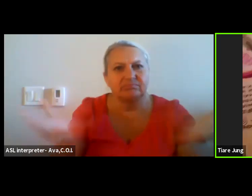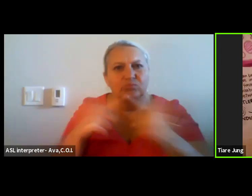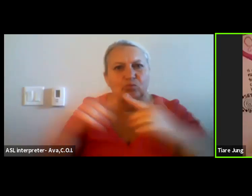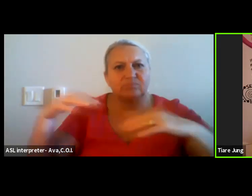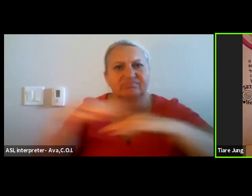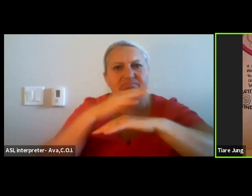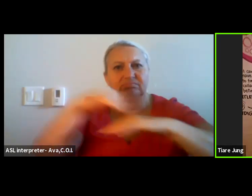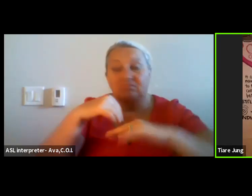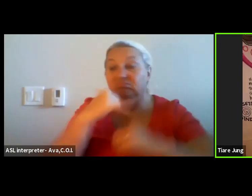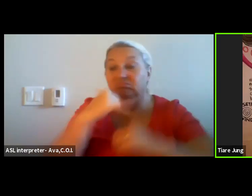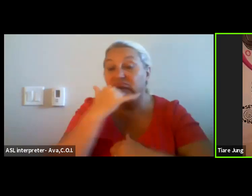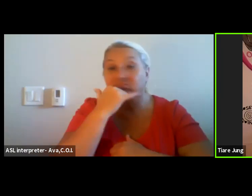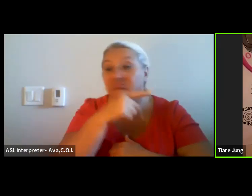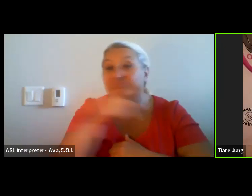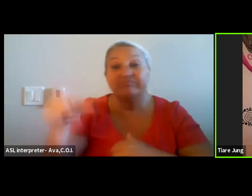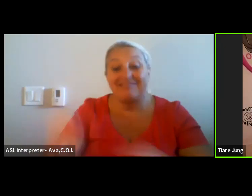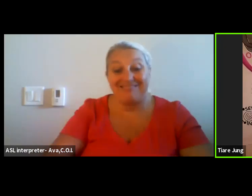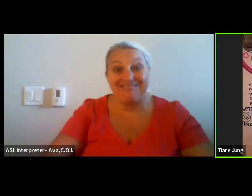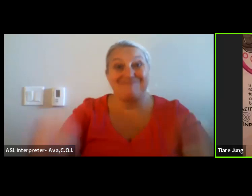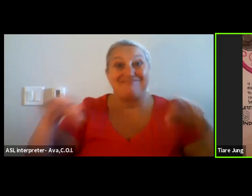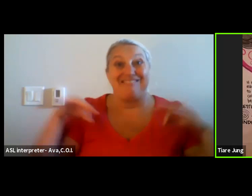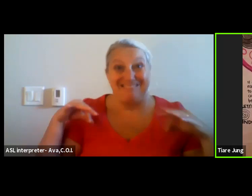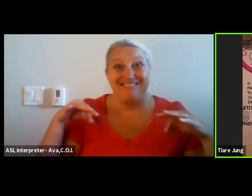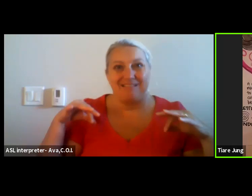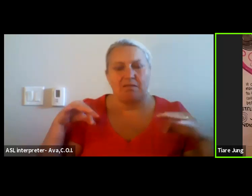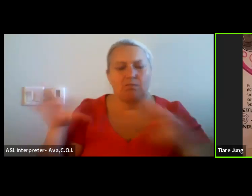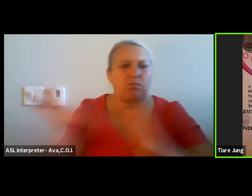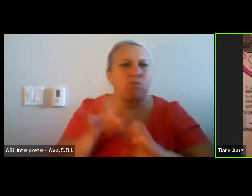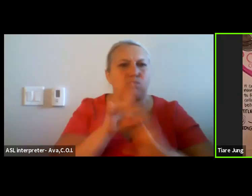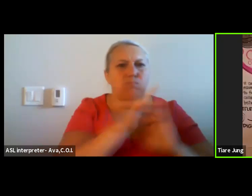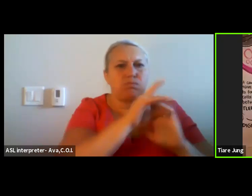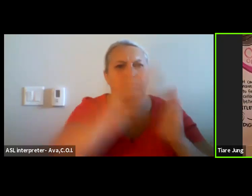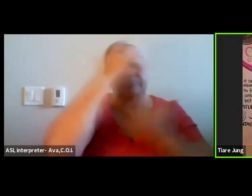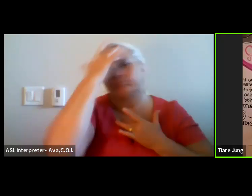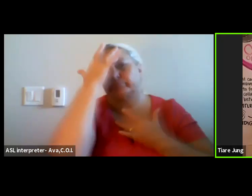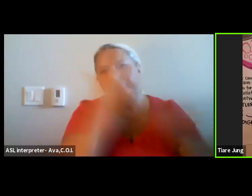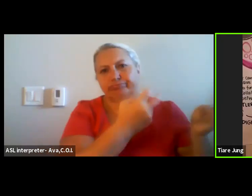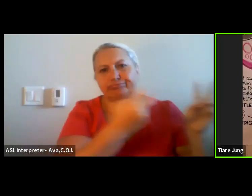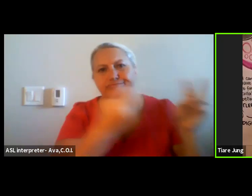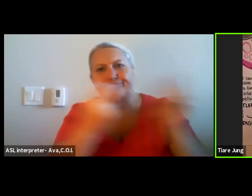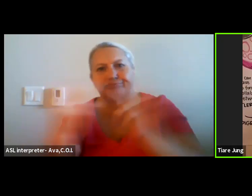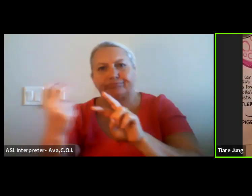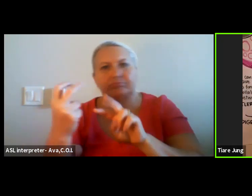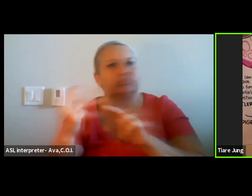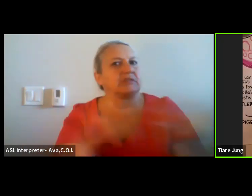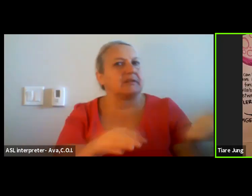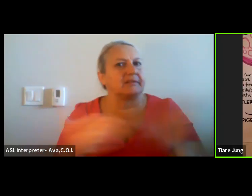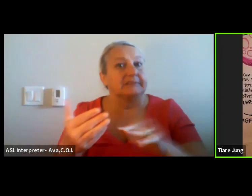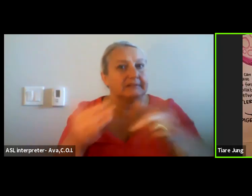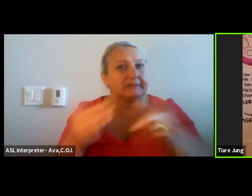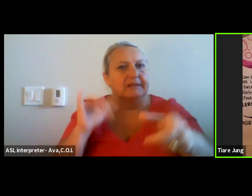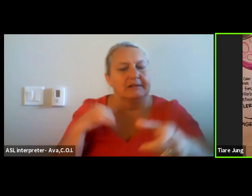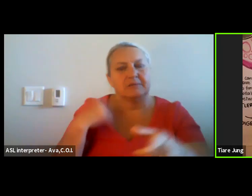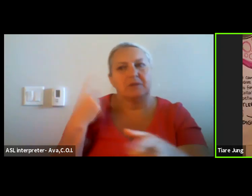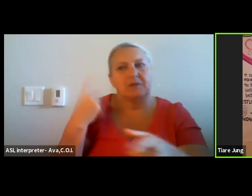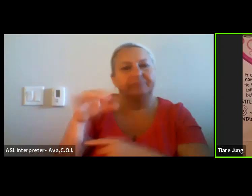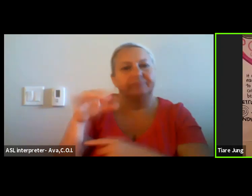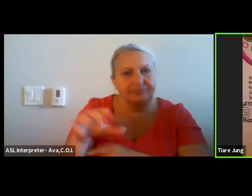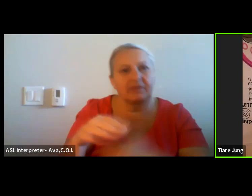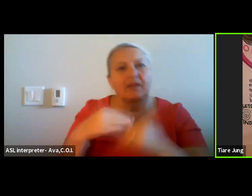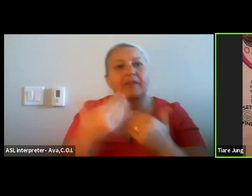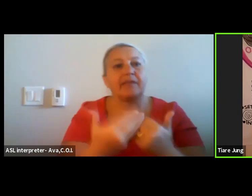And in this section here, I have some figures that I haven't yet shaded in with any color, but I intend